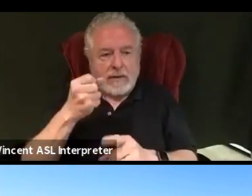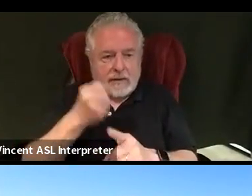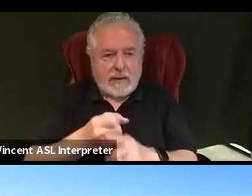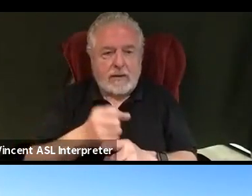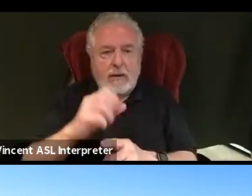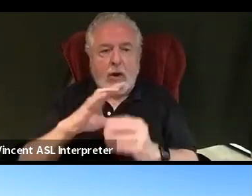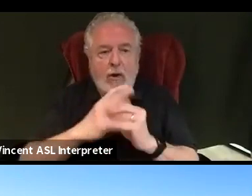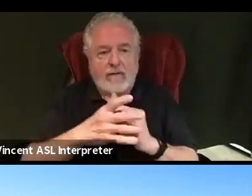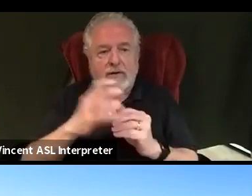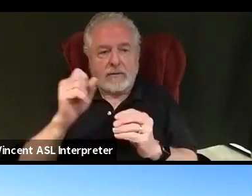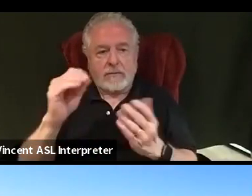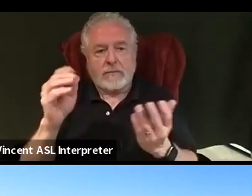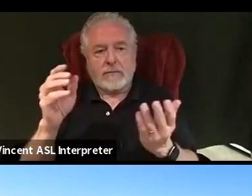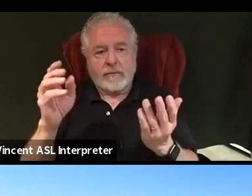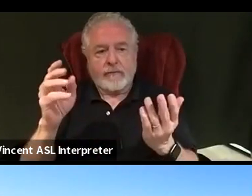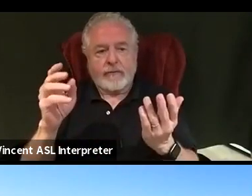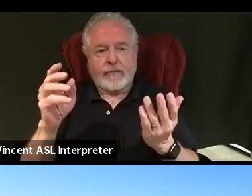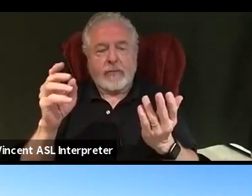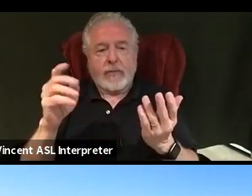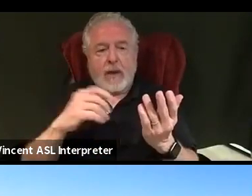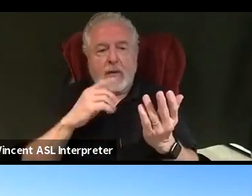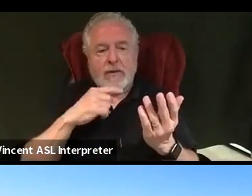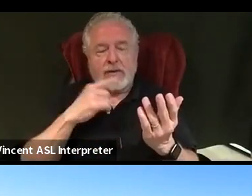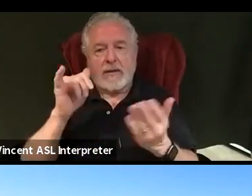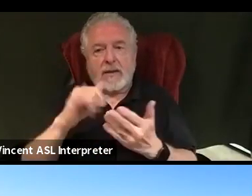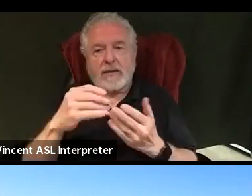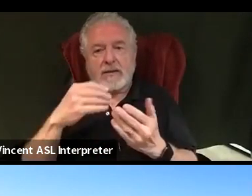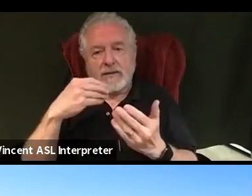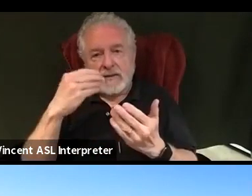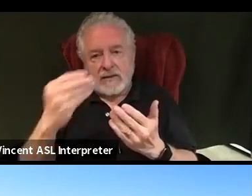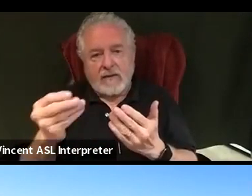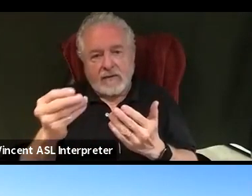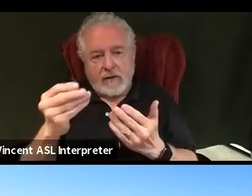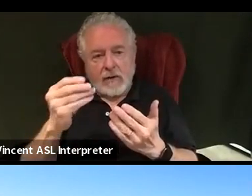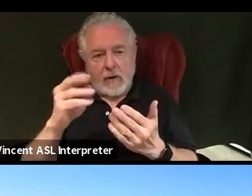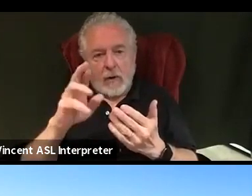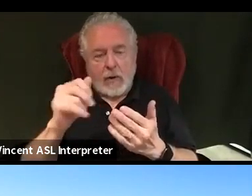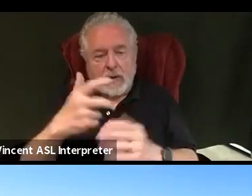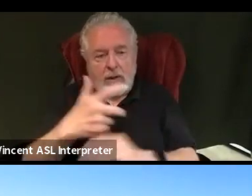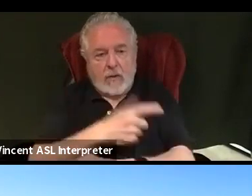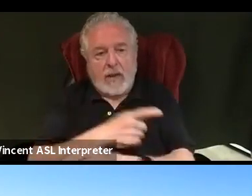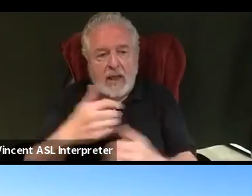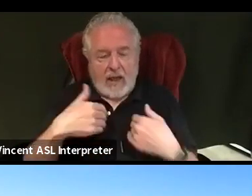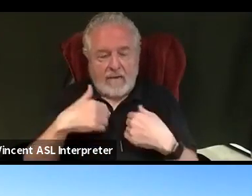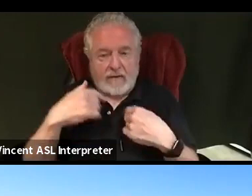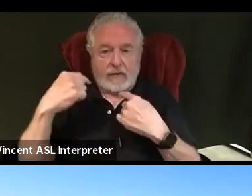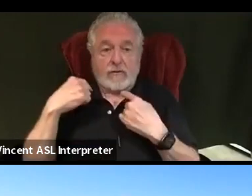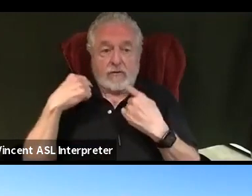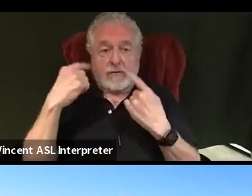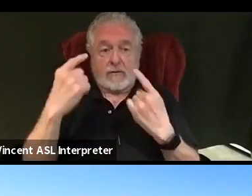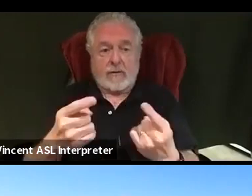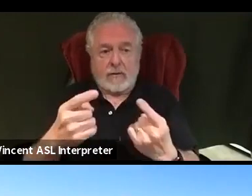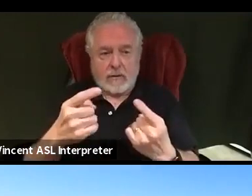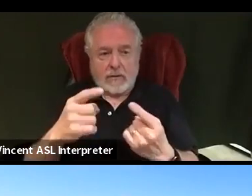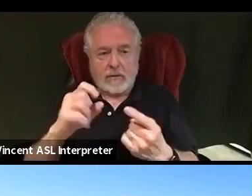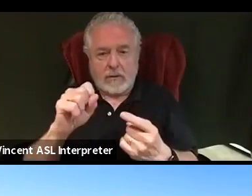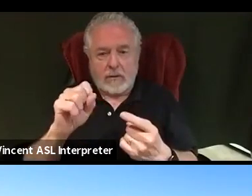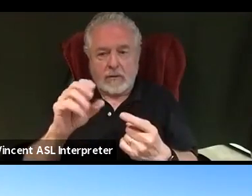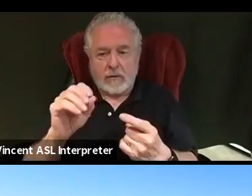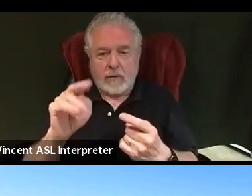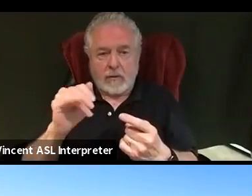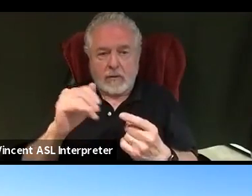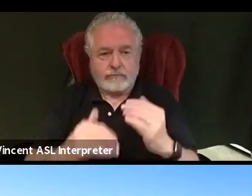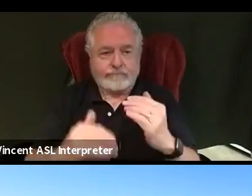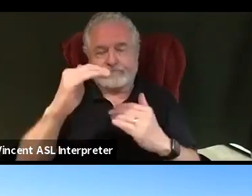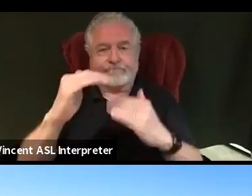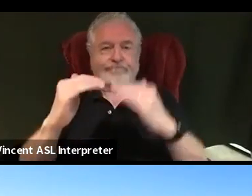COVID. So I would say, given the rates of vaccination we have so far, in Sonoma County, we're really at the top